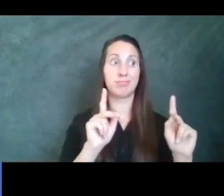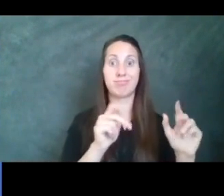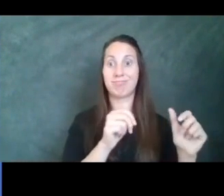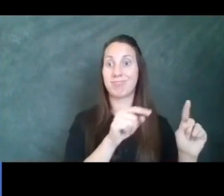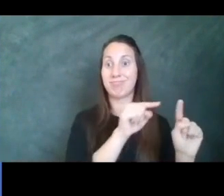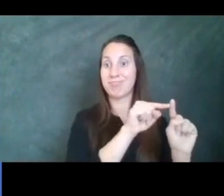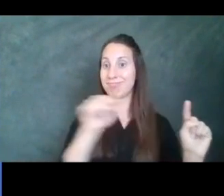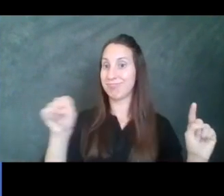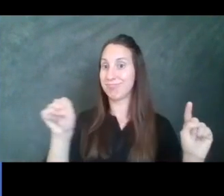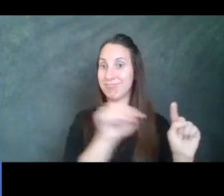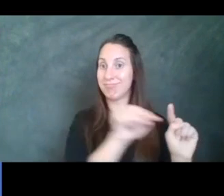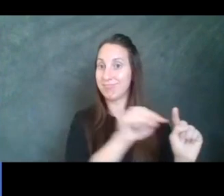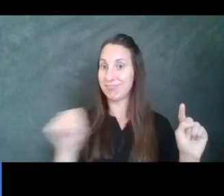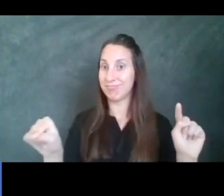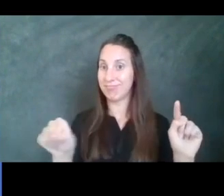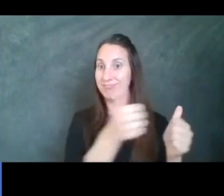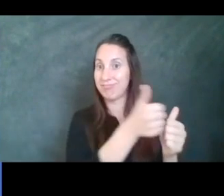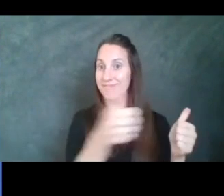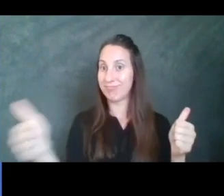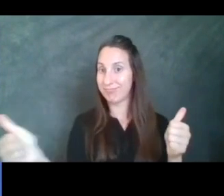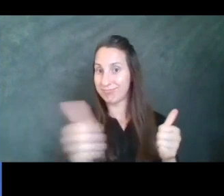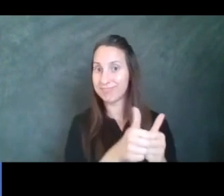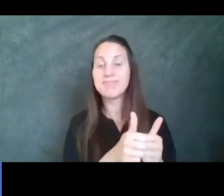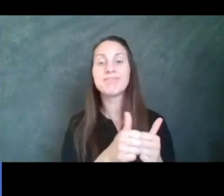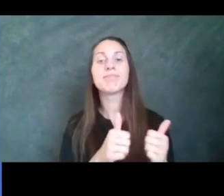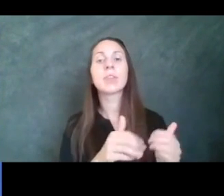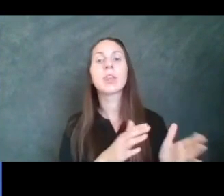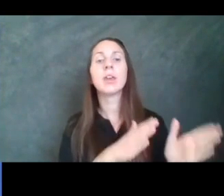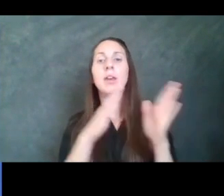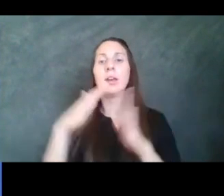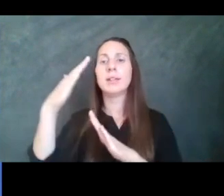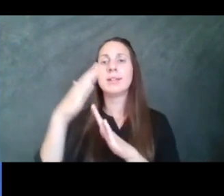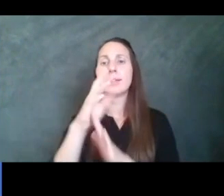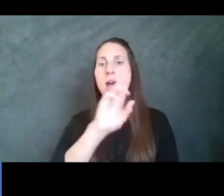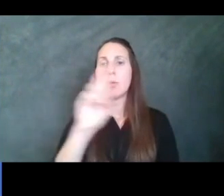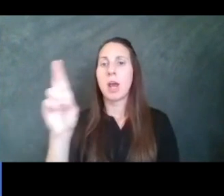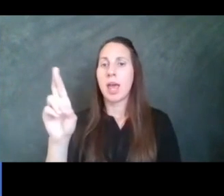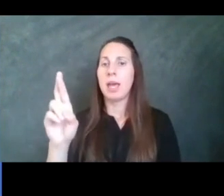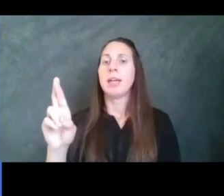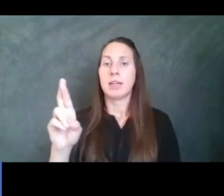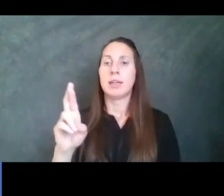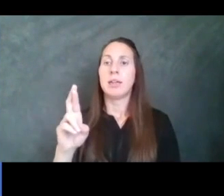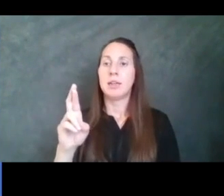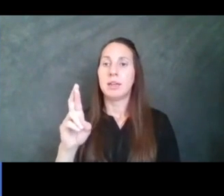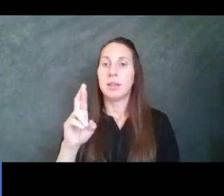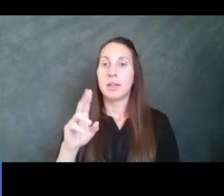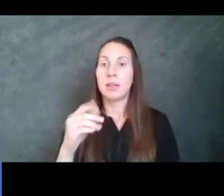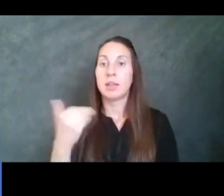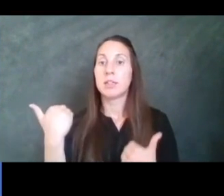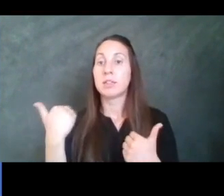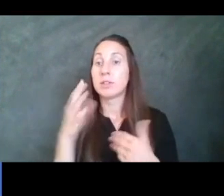is accessible bathrooms. The picture you see here is not an accessible bathroom, but it has grab bars.